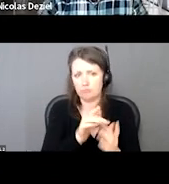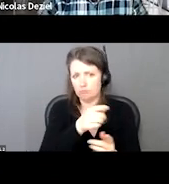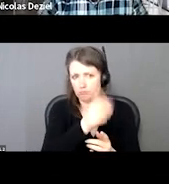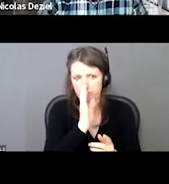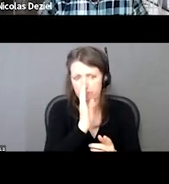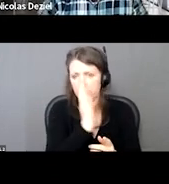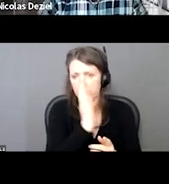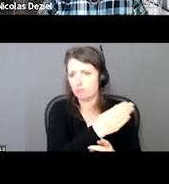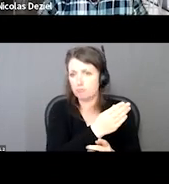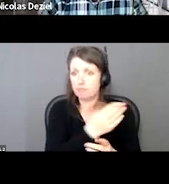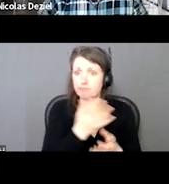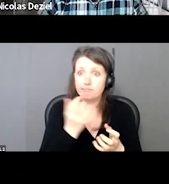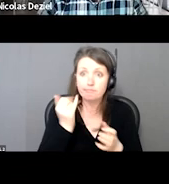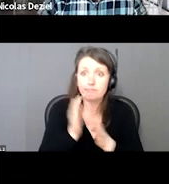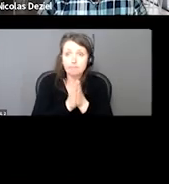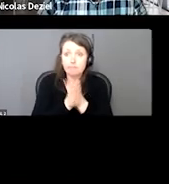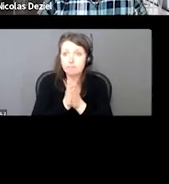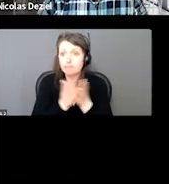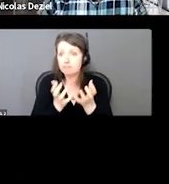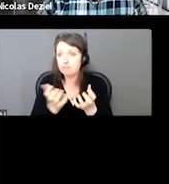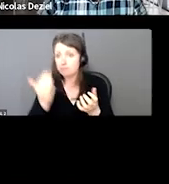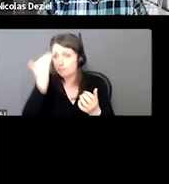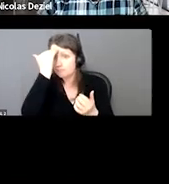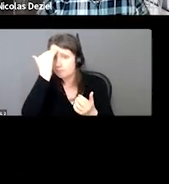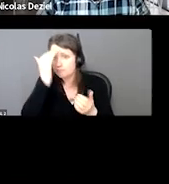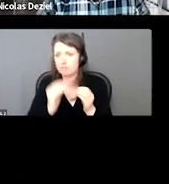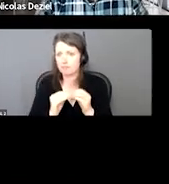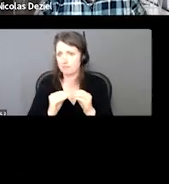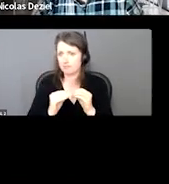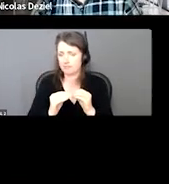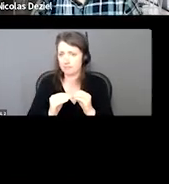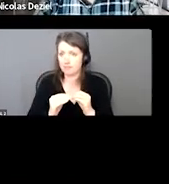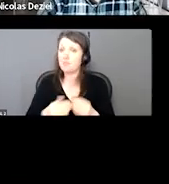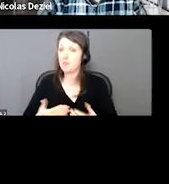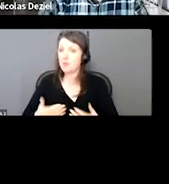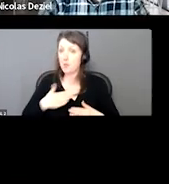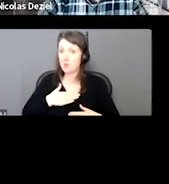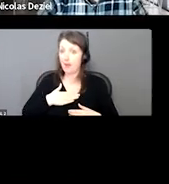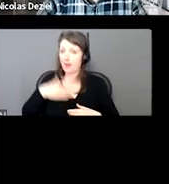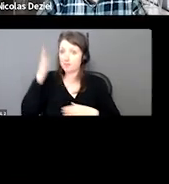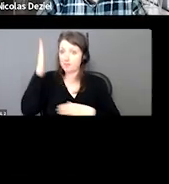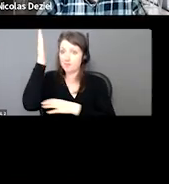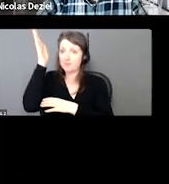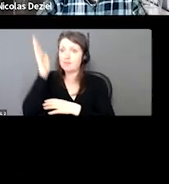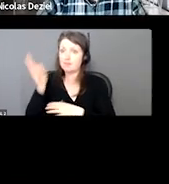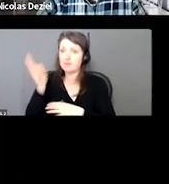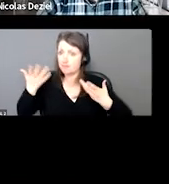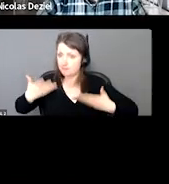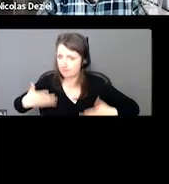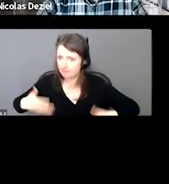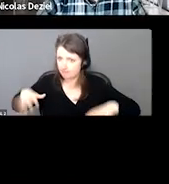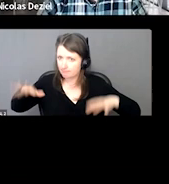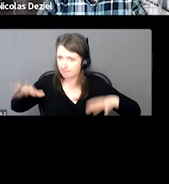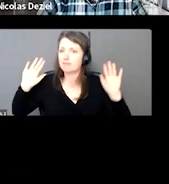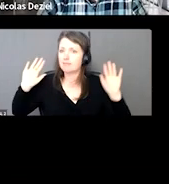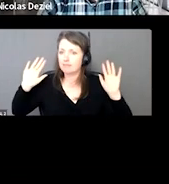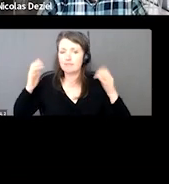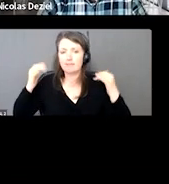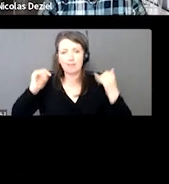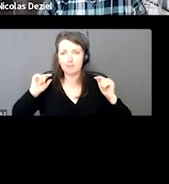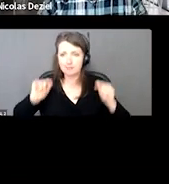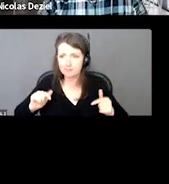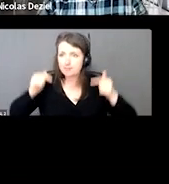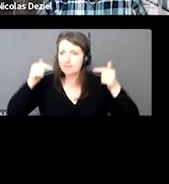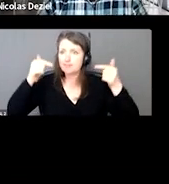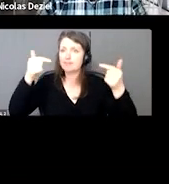platform. So that is the end of my presentation. So I guess now we can open the floor for any questions you